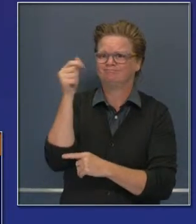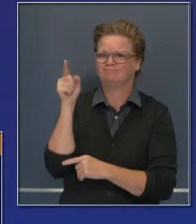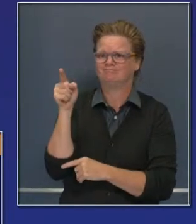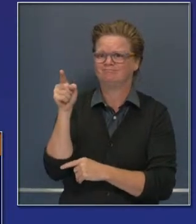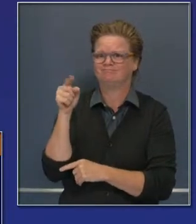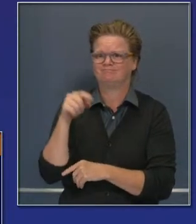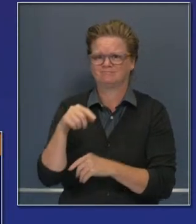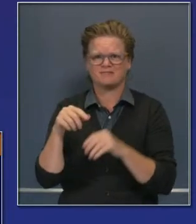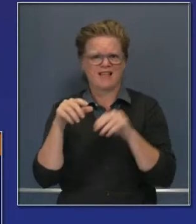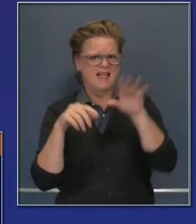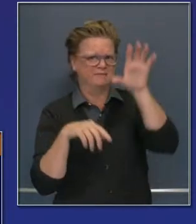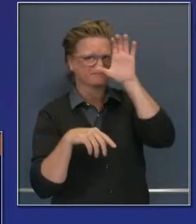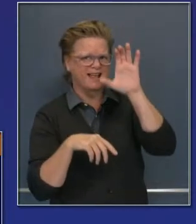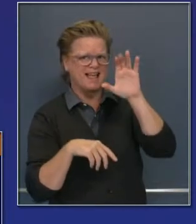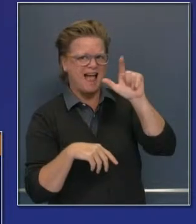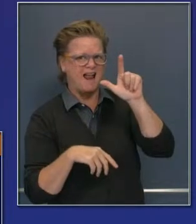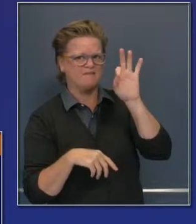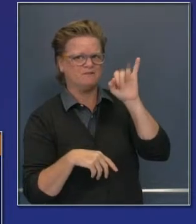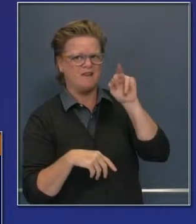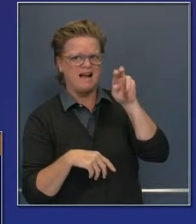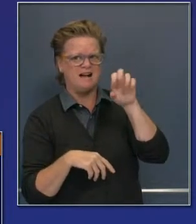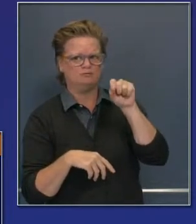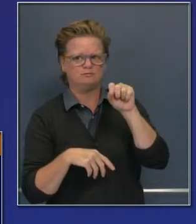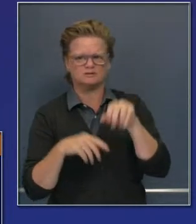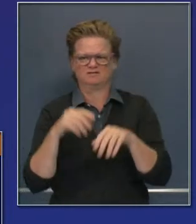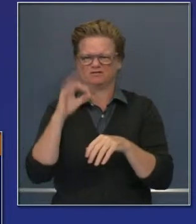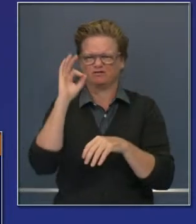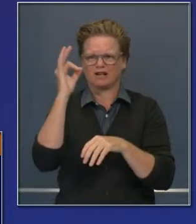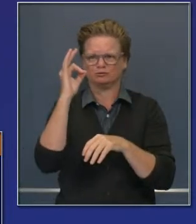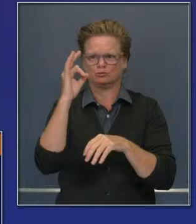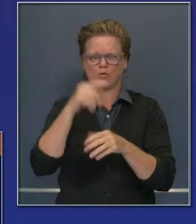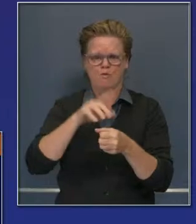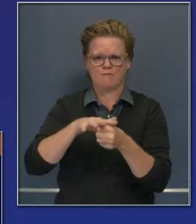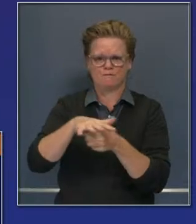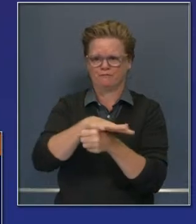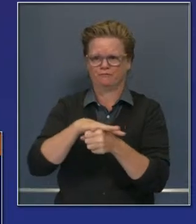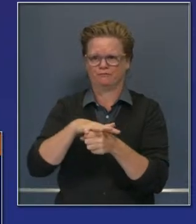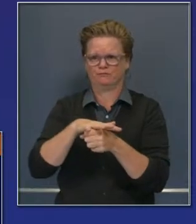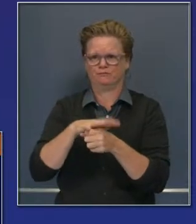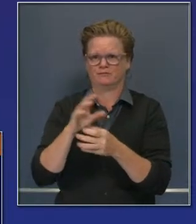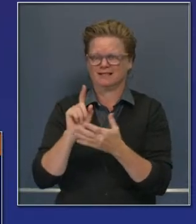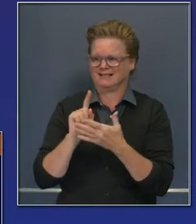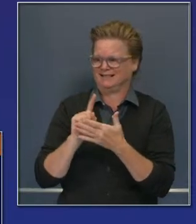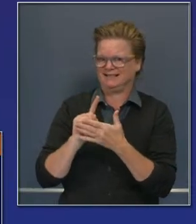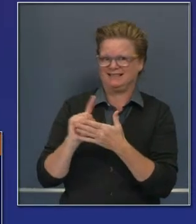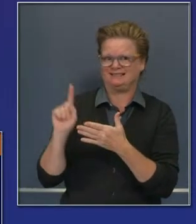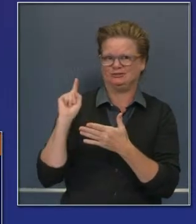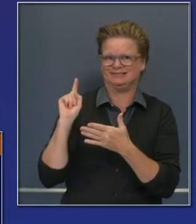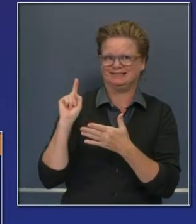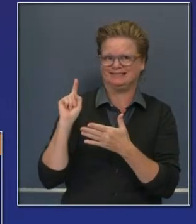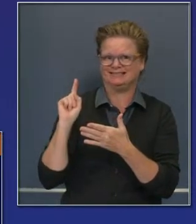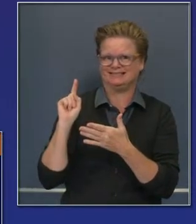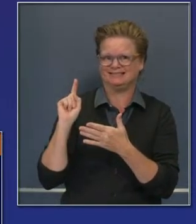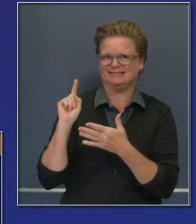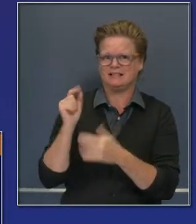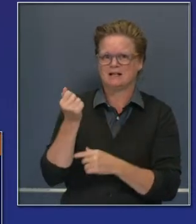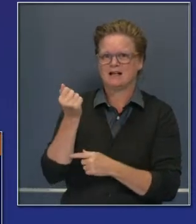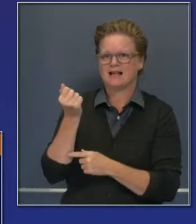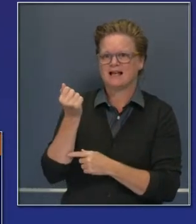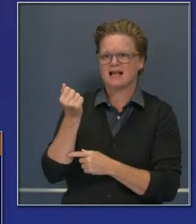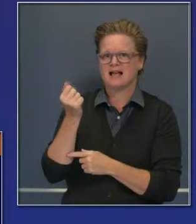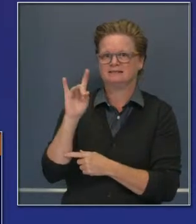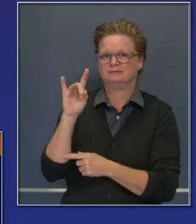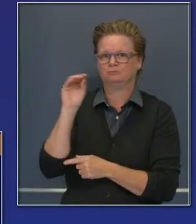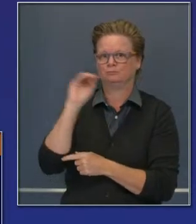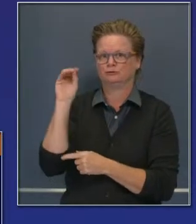counties. 18% containment, 220,000 acres. Last week, you'll see we've made some stubborn, very